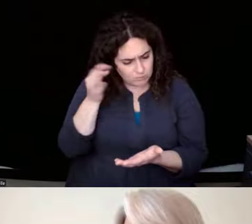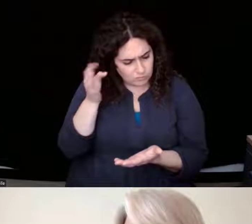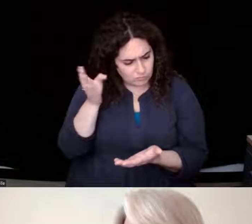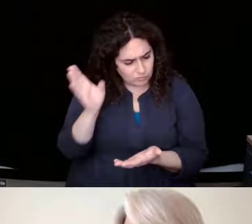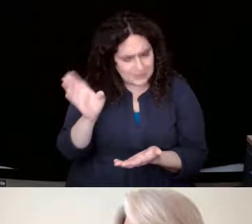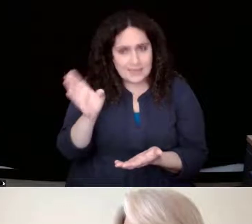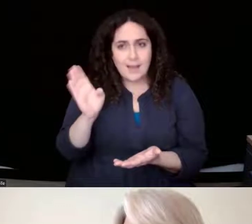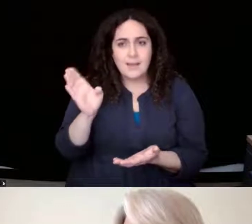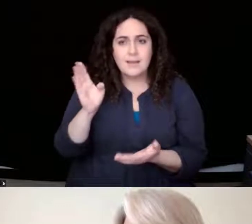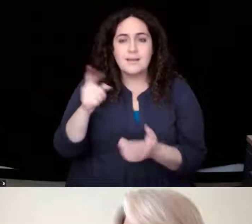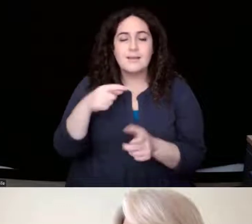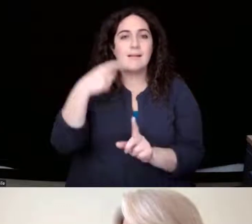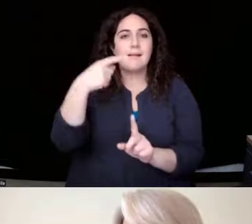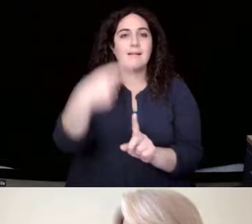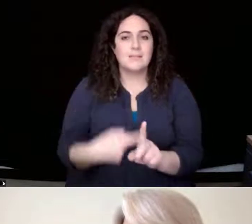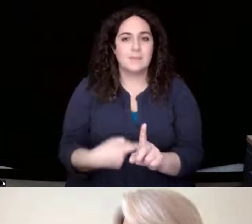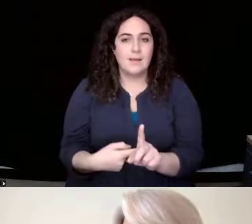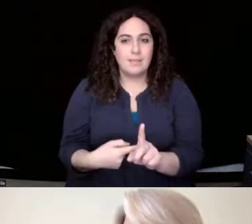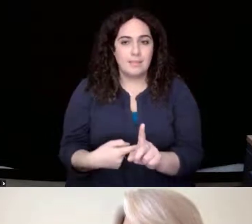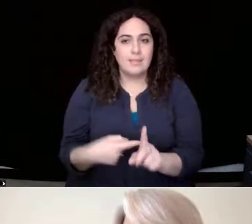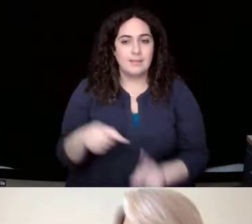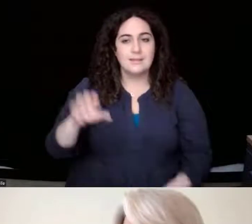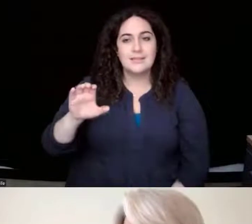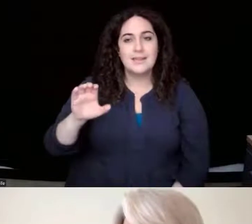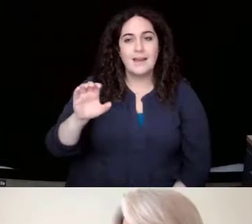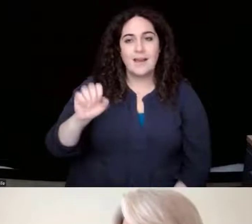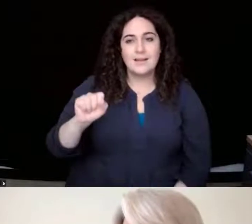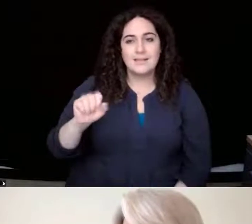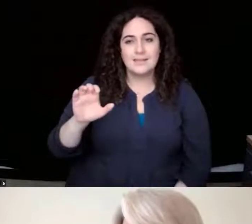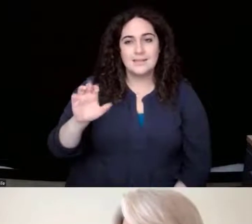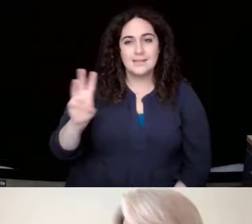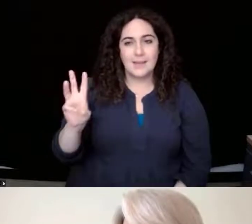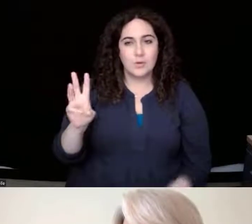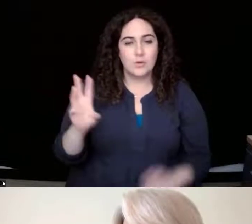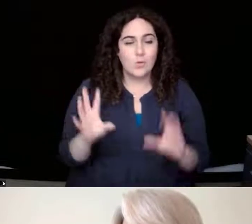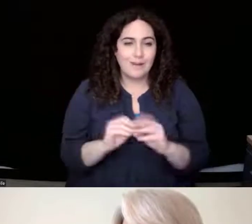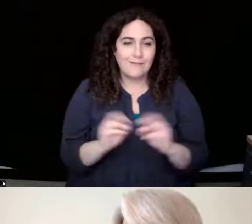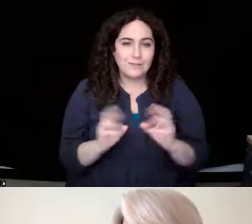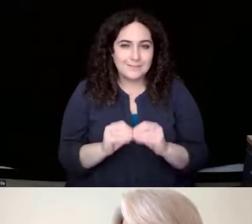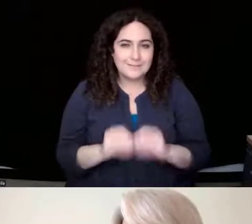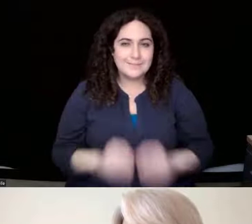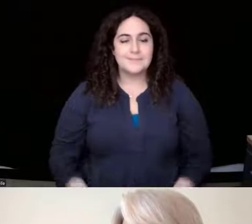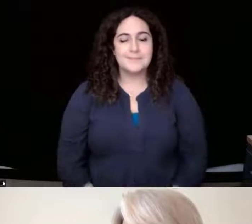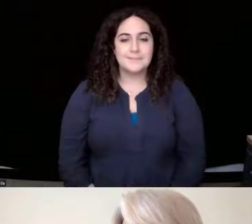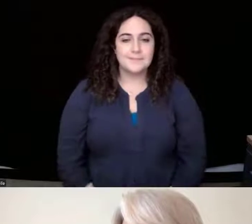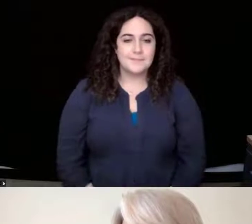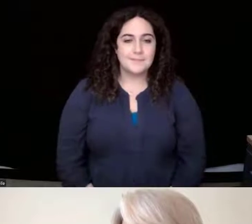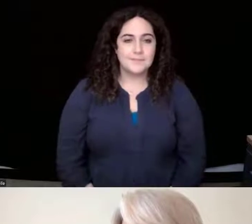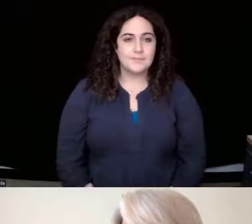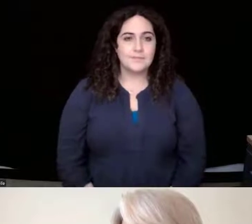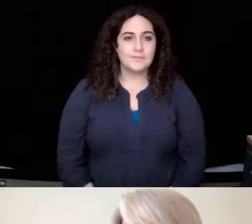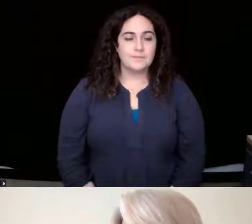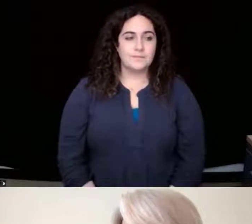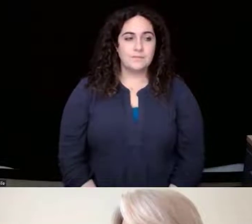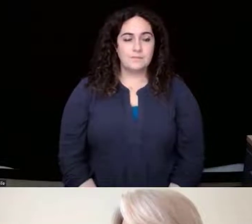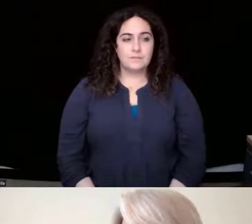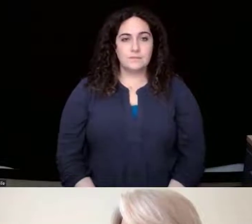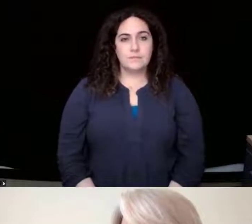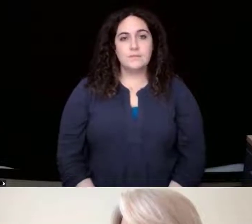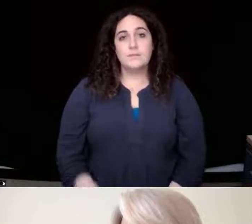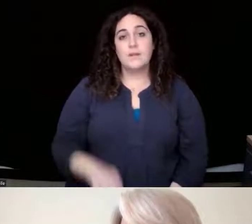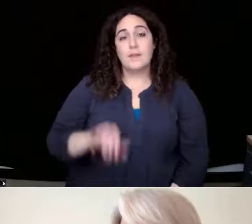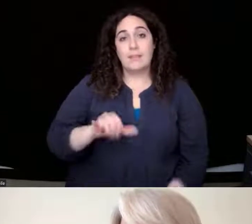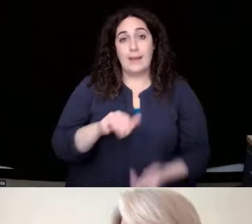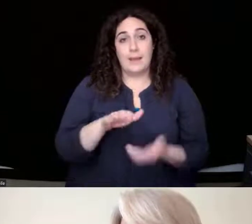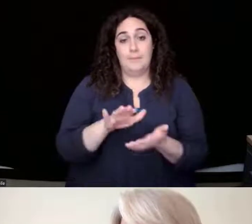next month at the CSCW conference is looking, it was looking at the